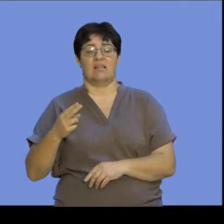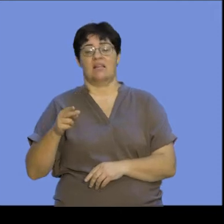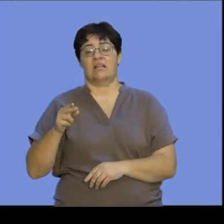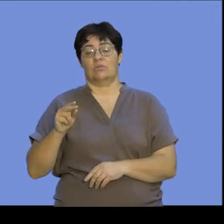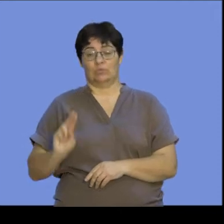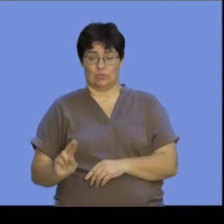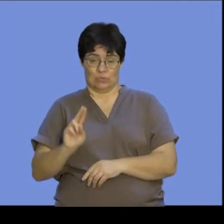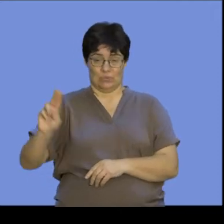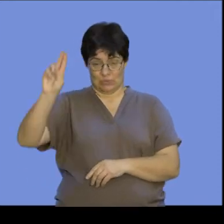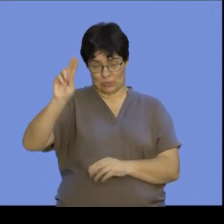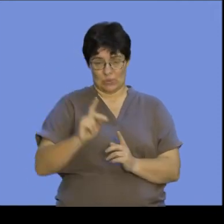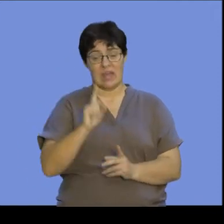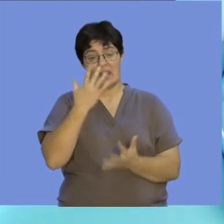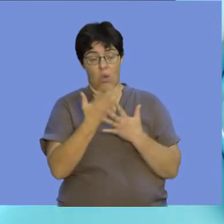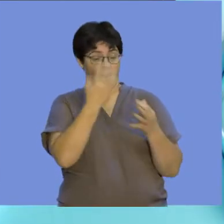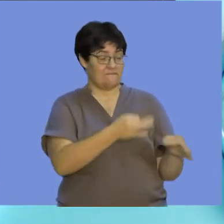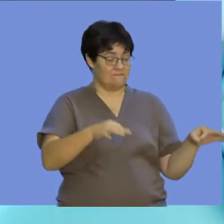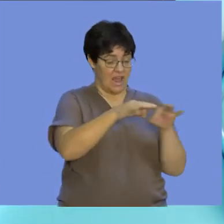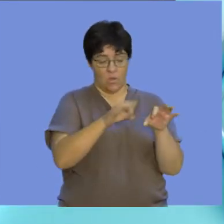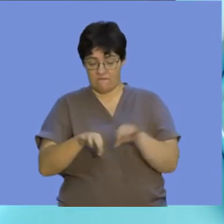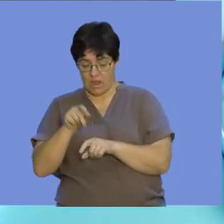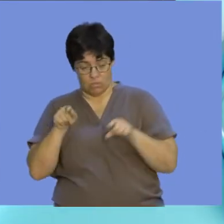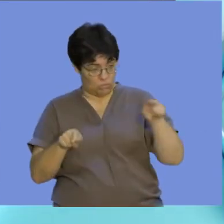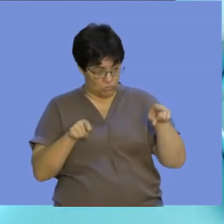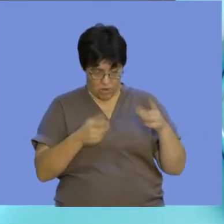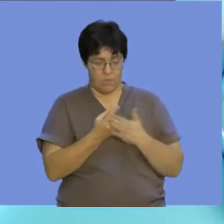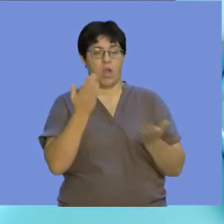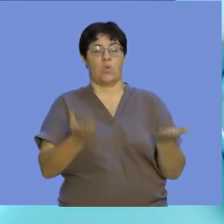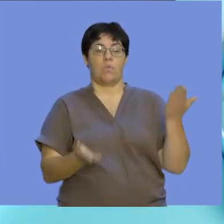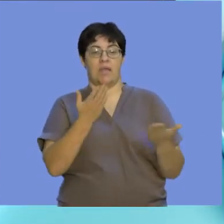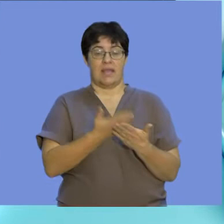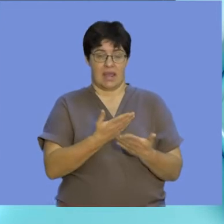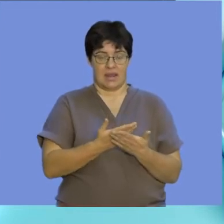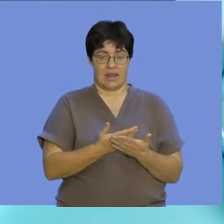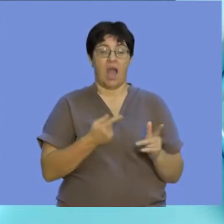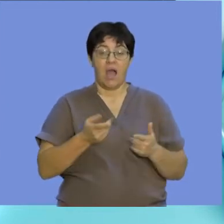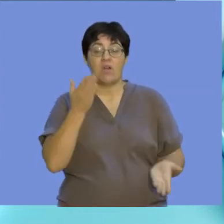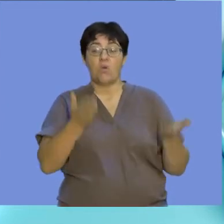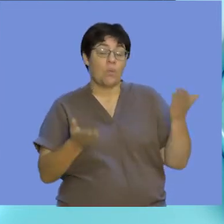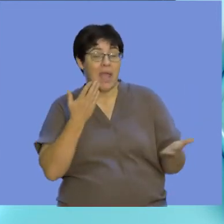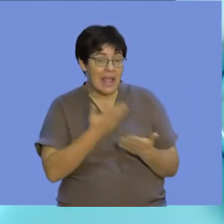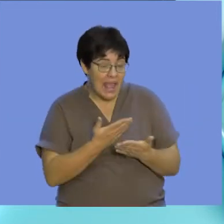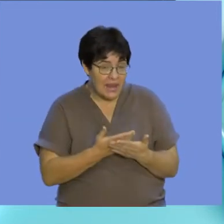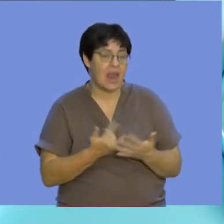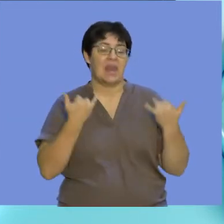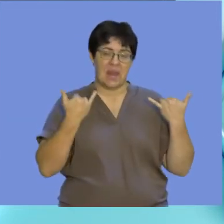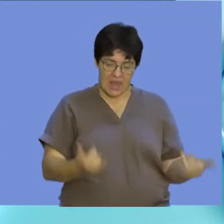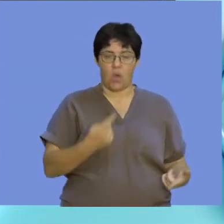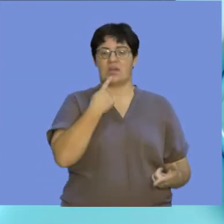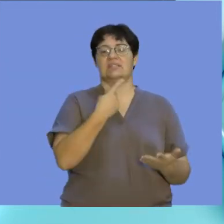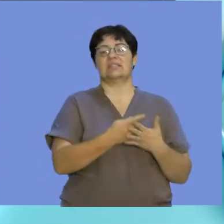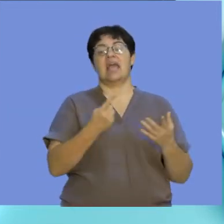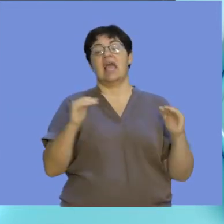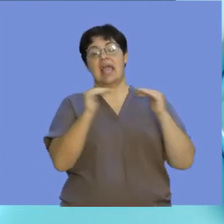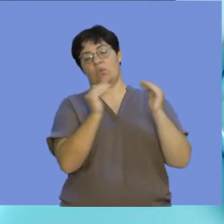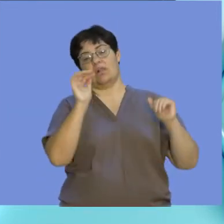values, I can compare them. All right? And only when I compare them can I say they're equal or not,